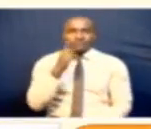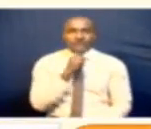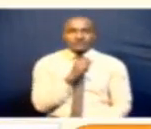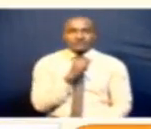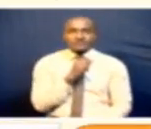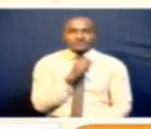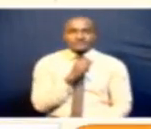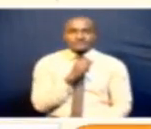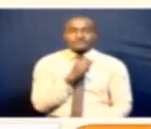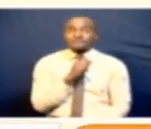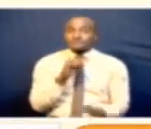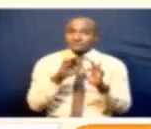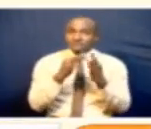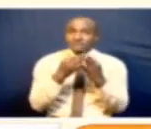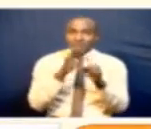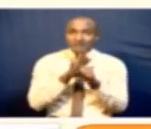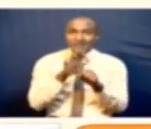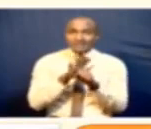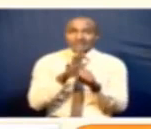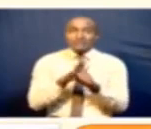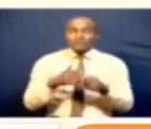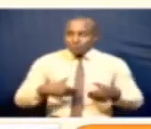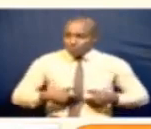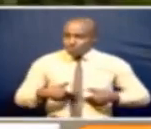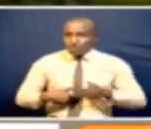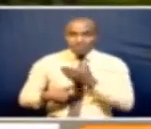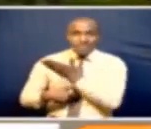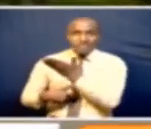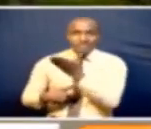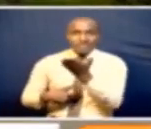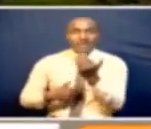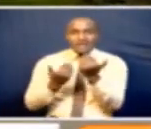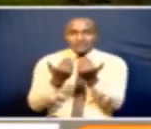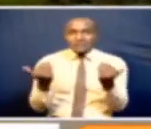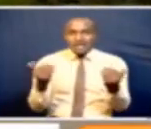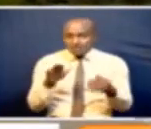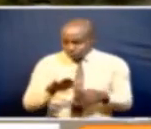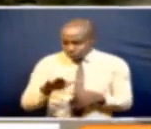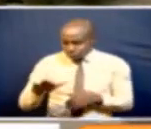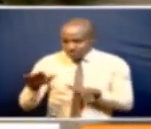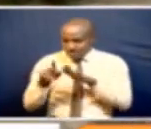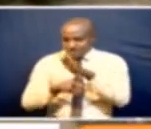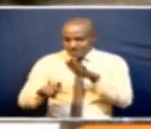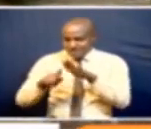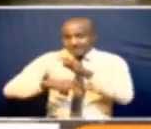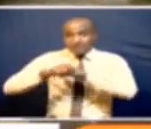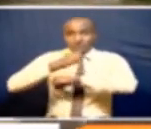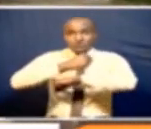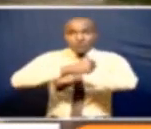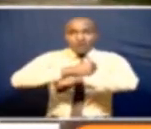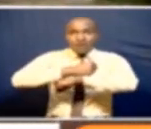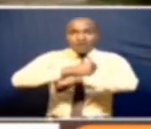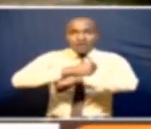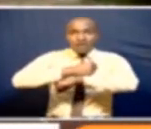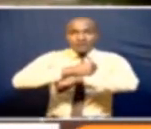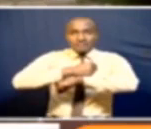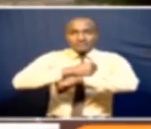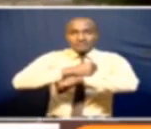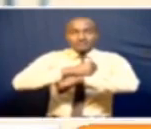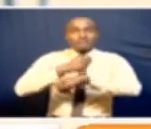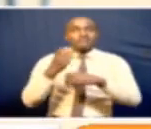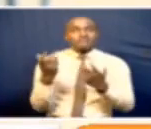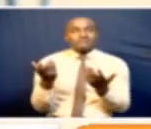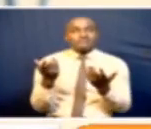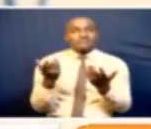zilizoathirika ni changa ikilinganishwa na mzee Opio, wana wao wakiwa wangali katika shule za msingi. The kids keep asking me, when are we